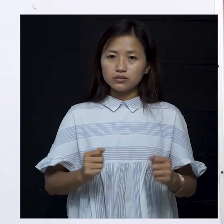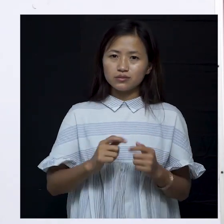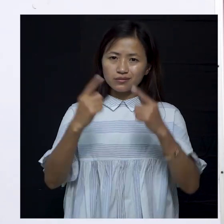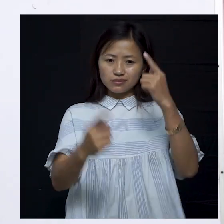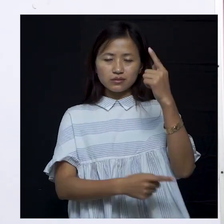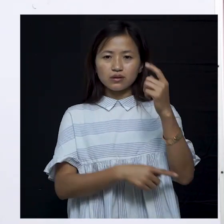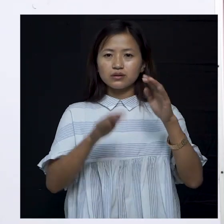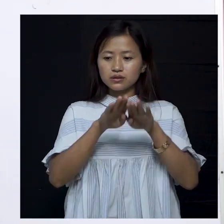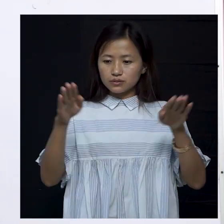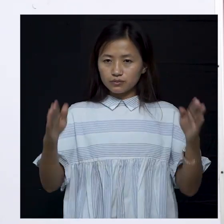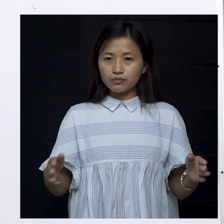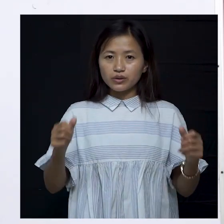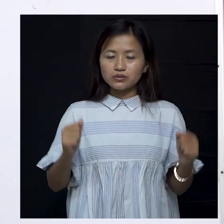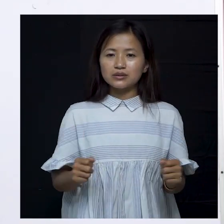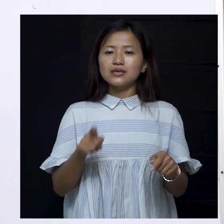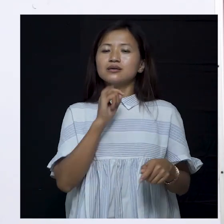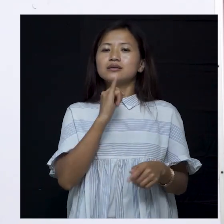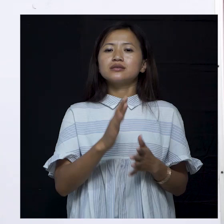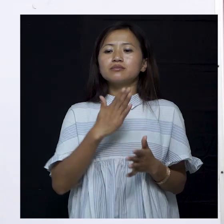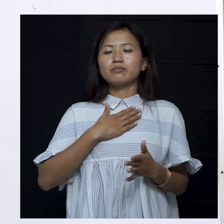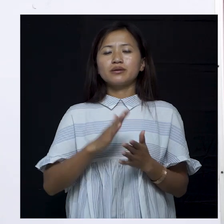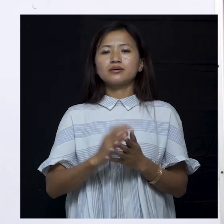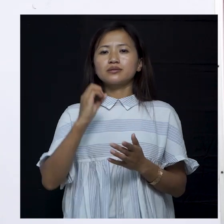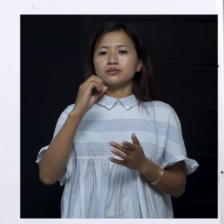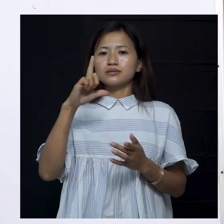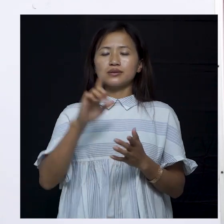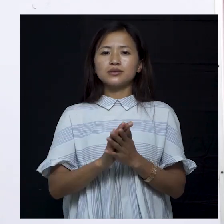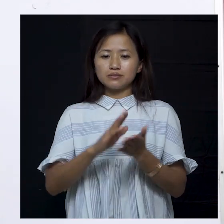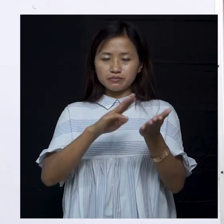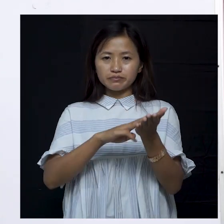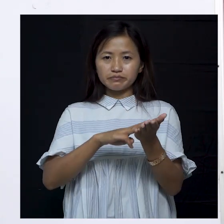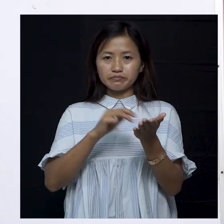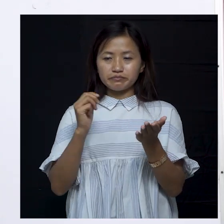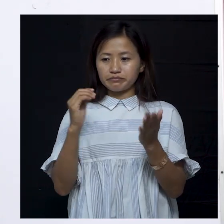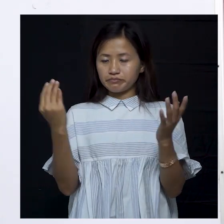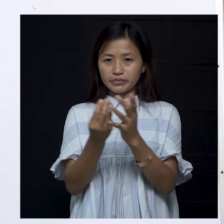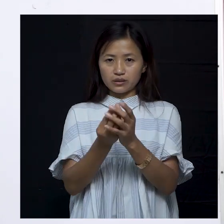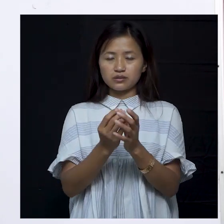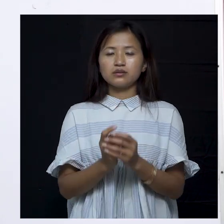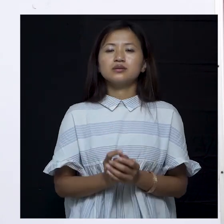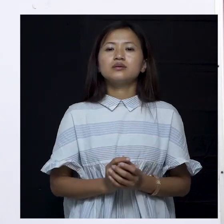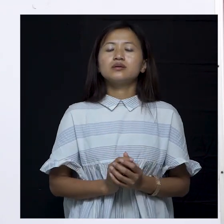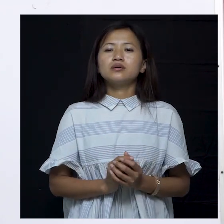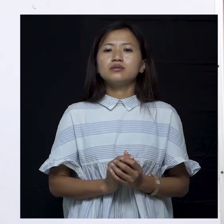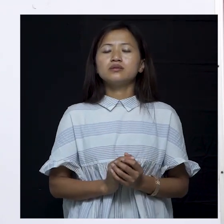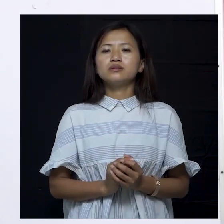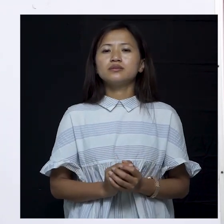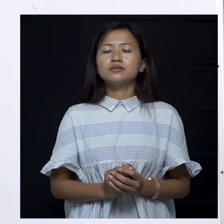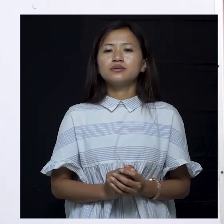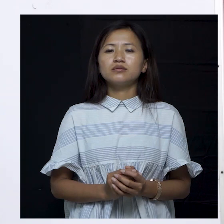bench is my classmate. Okay, the boy who is sitting in the last bench is my